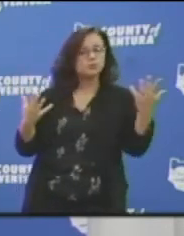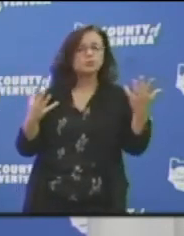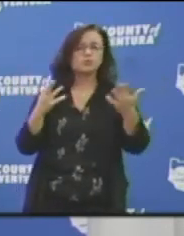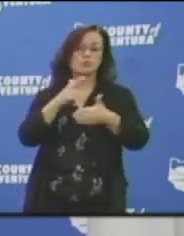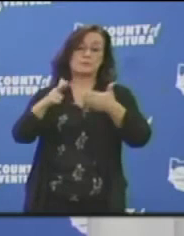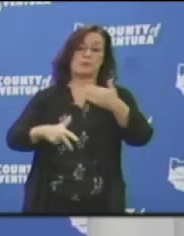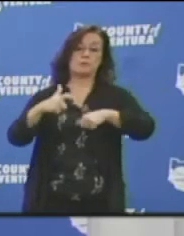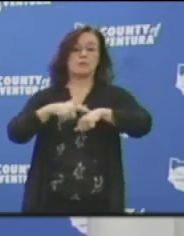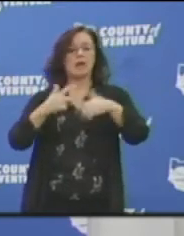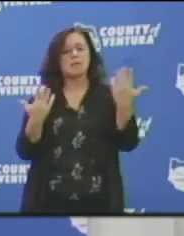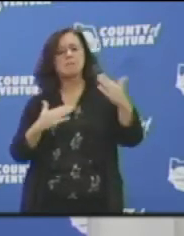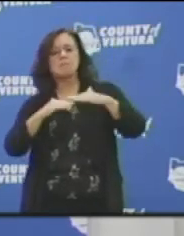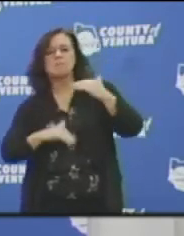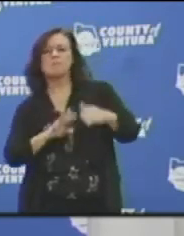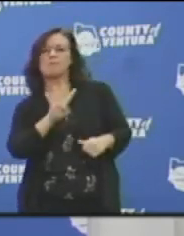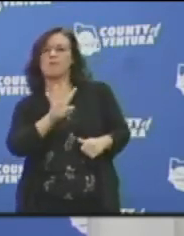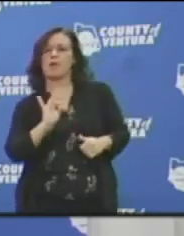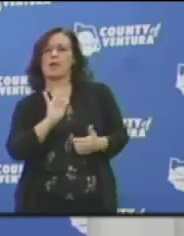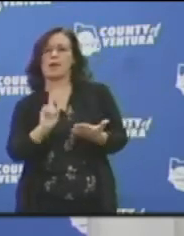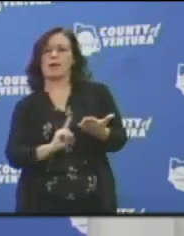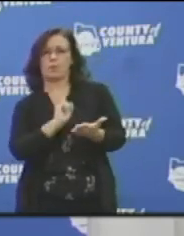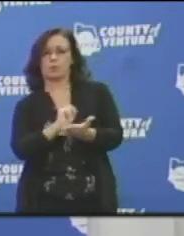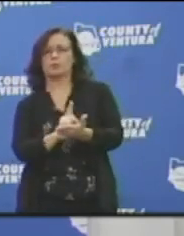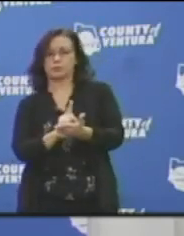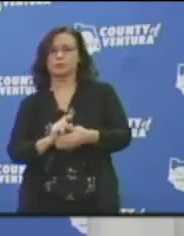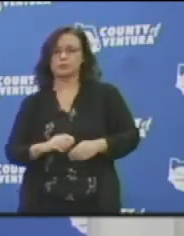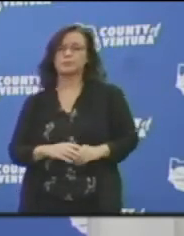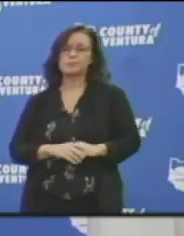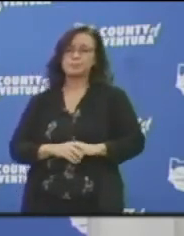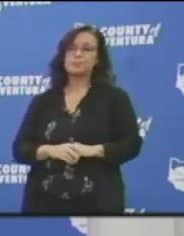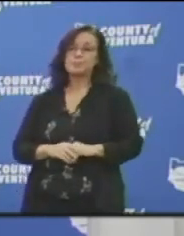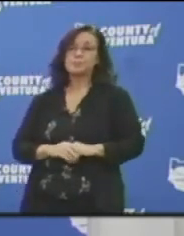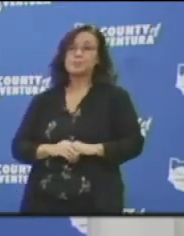hours for your test results.